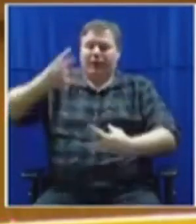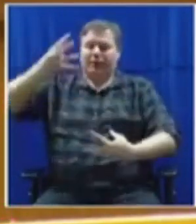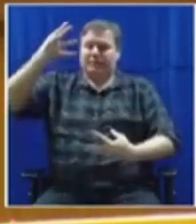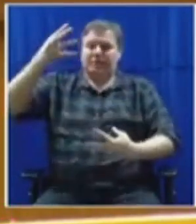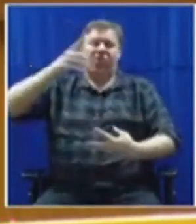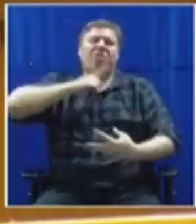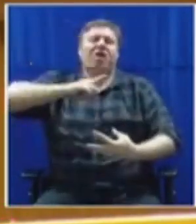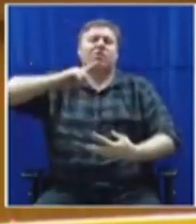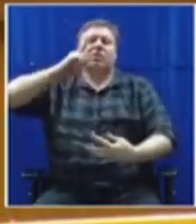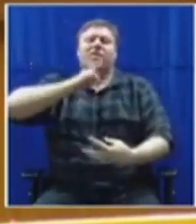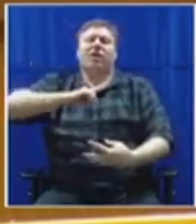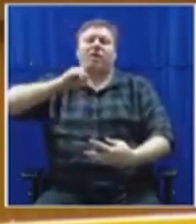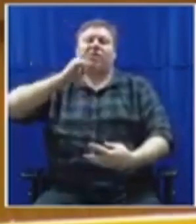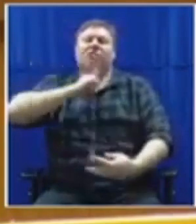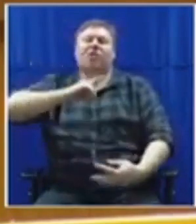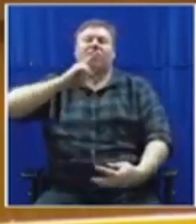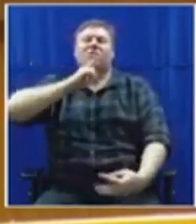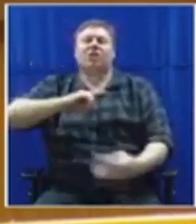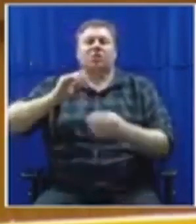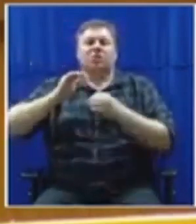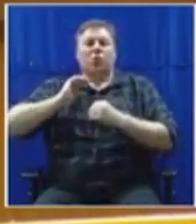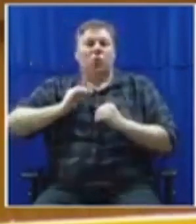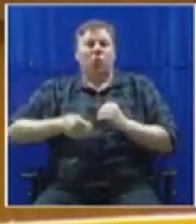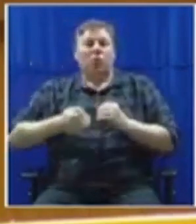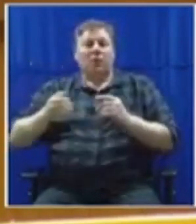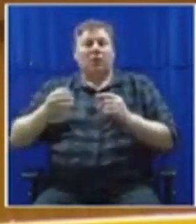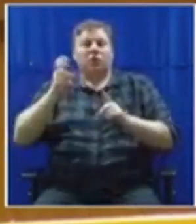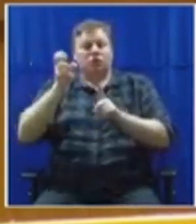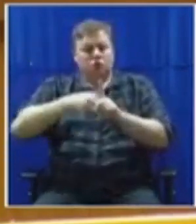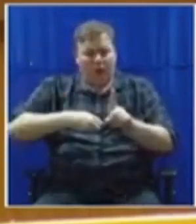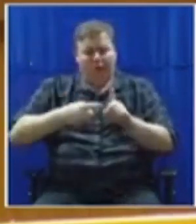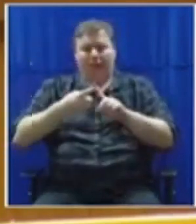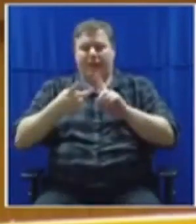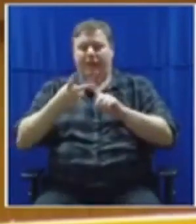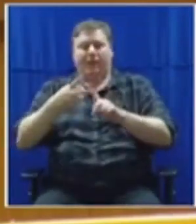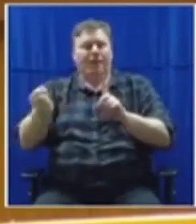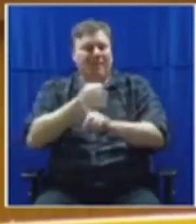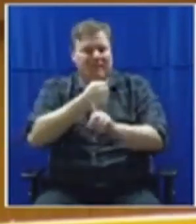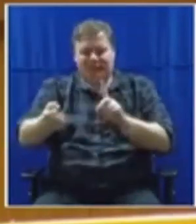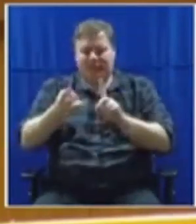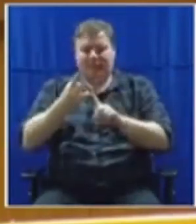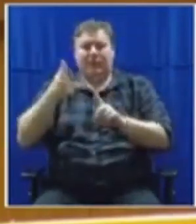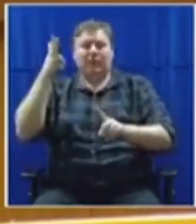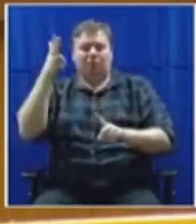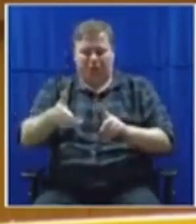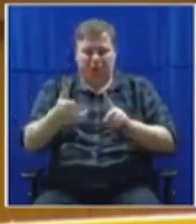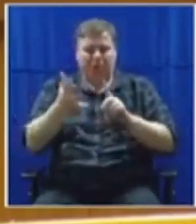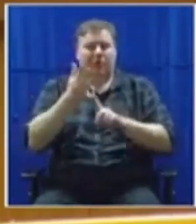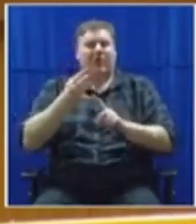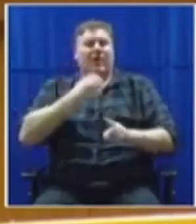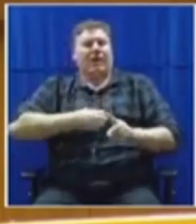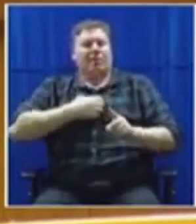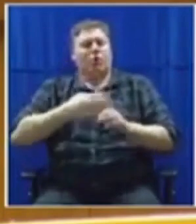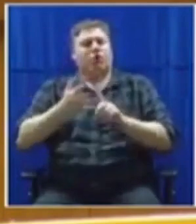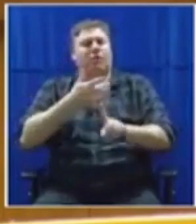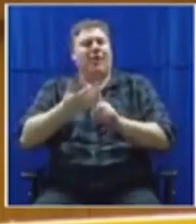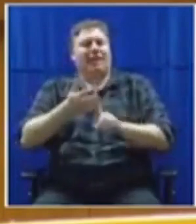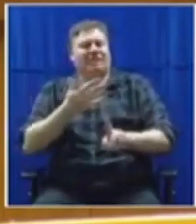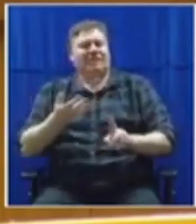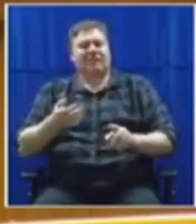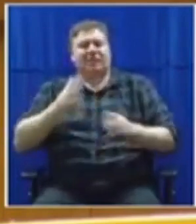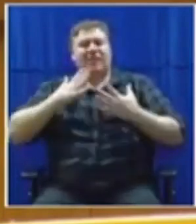women who are raped, beaten, enslaved, emotionally molested, and brutally killed by men in this country.